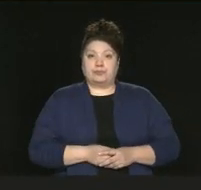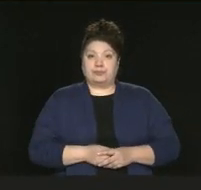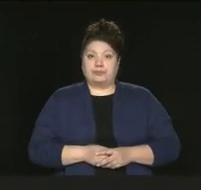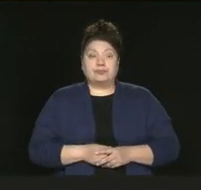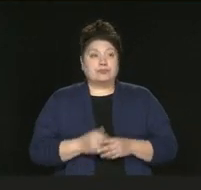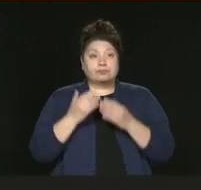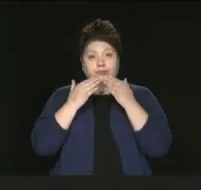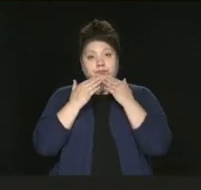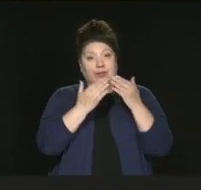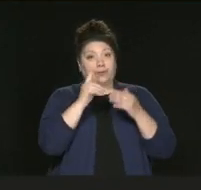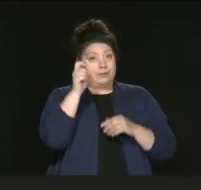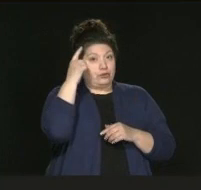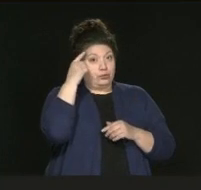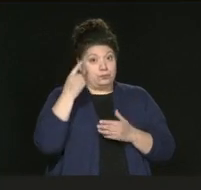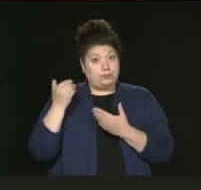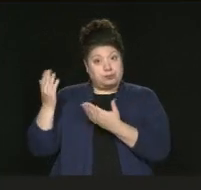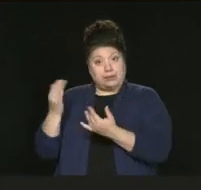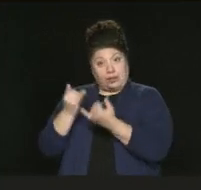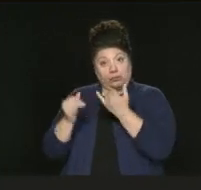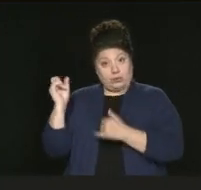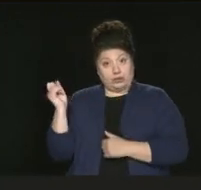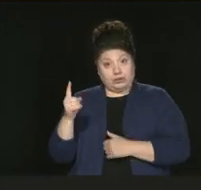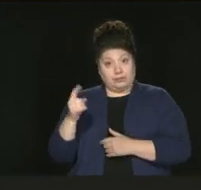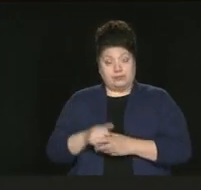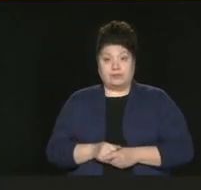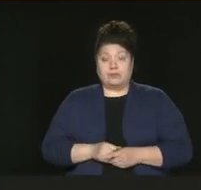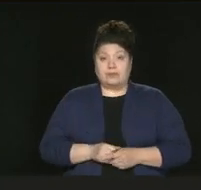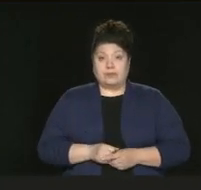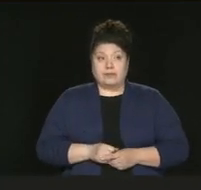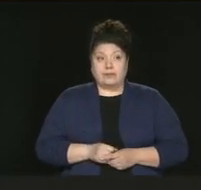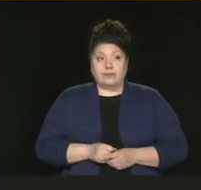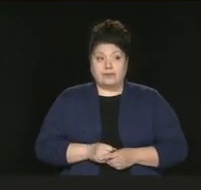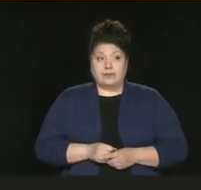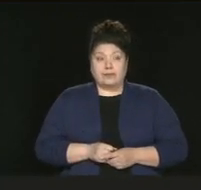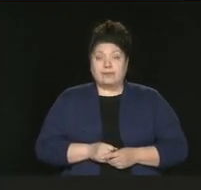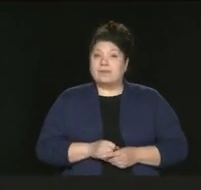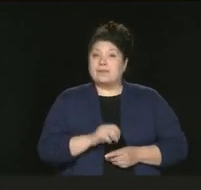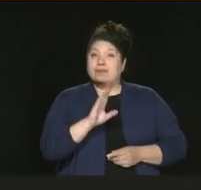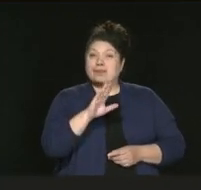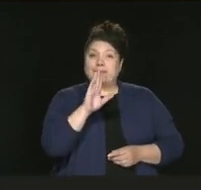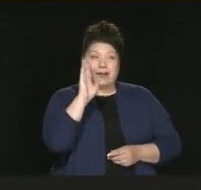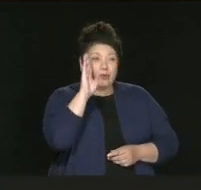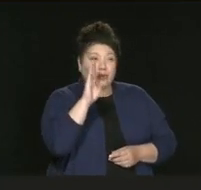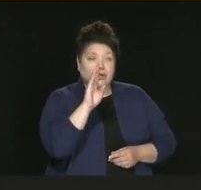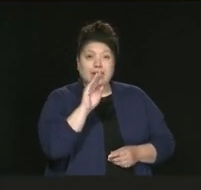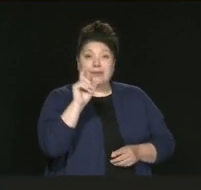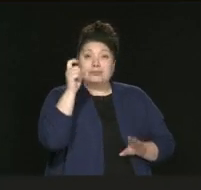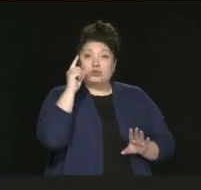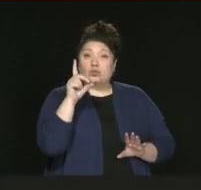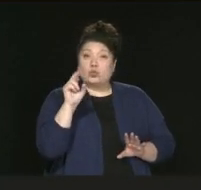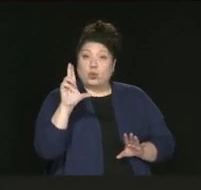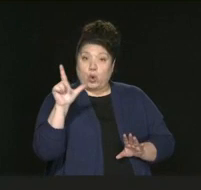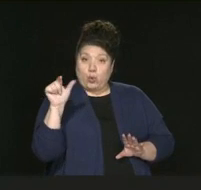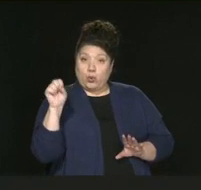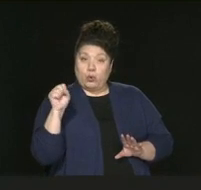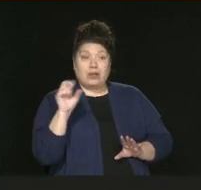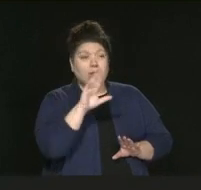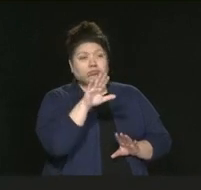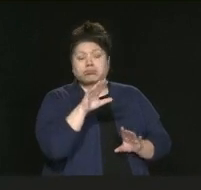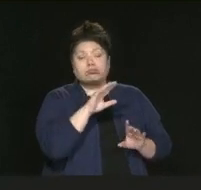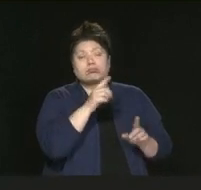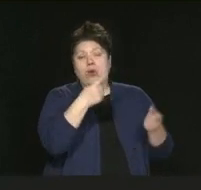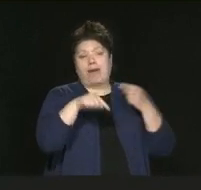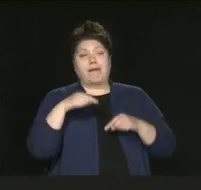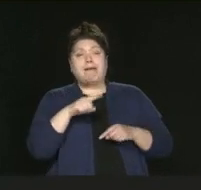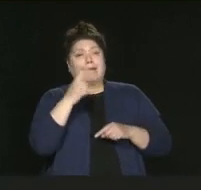room. Hello, Minister Duclos. I'd like to come back to the issue of seniors. Do you recognize that seniors'